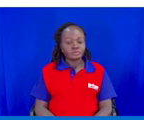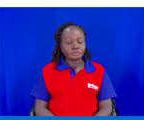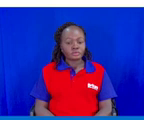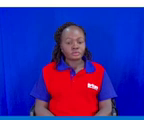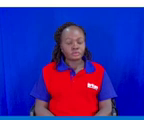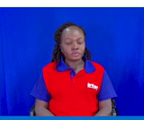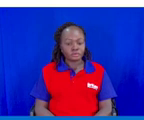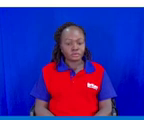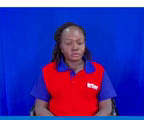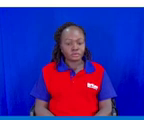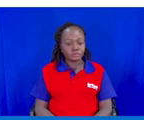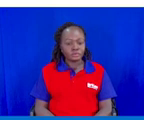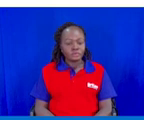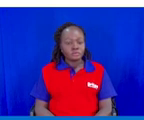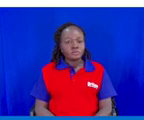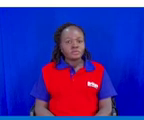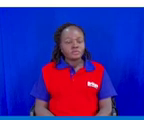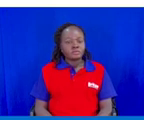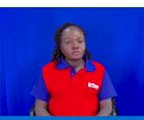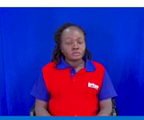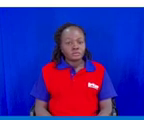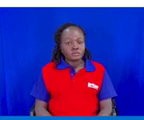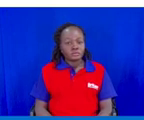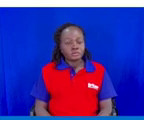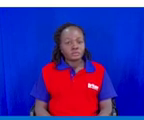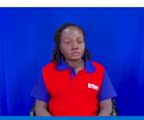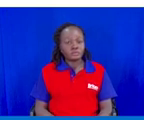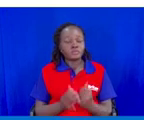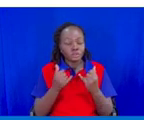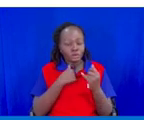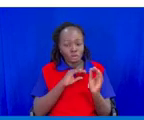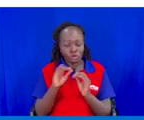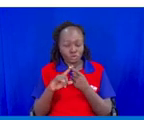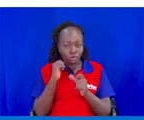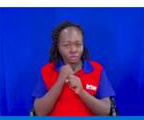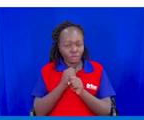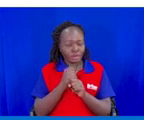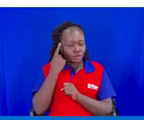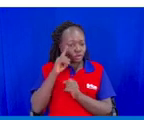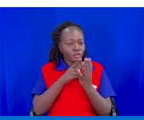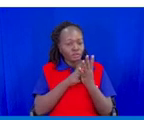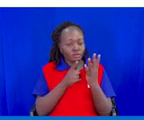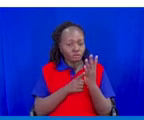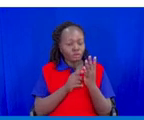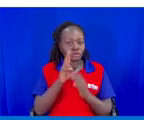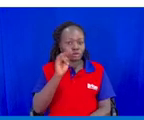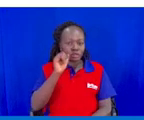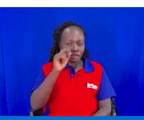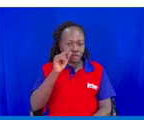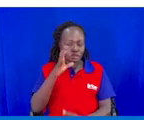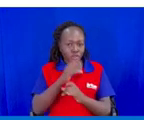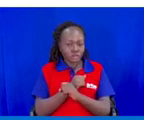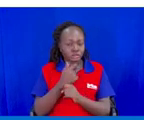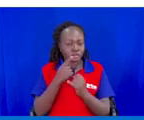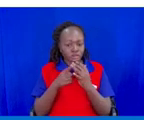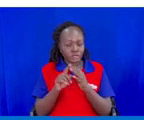I now go to the performance of the four unit trusts, starting with the money market fund. So we